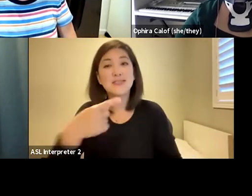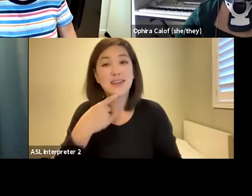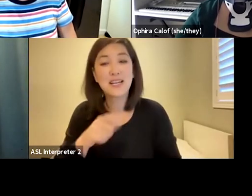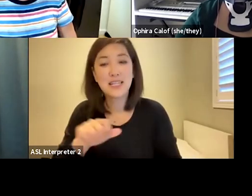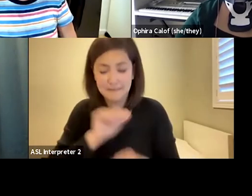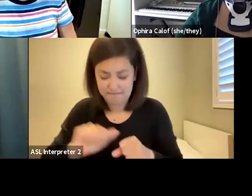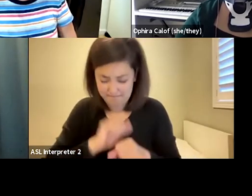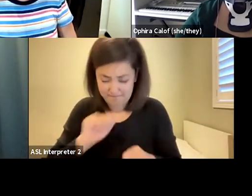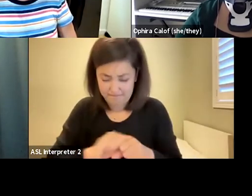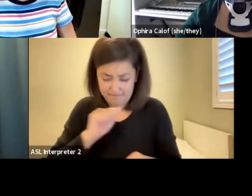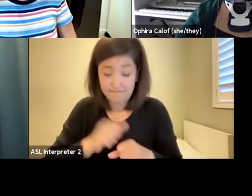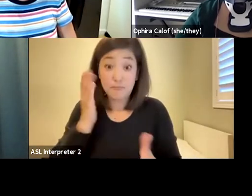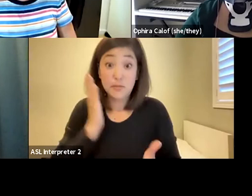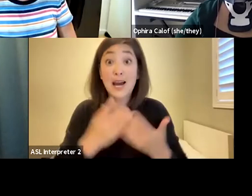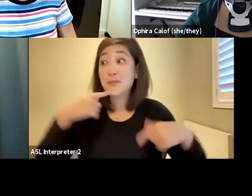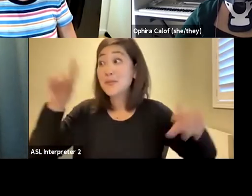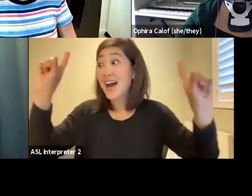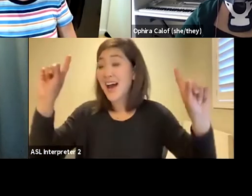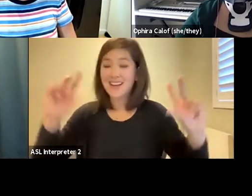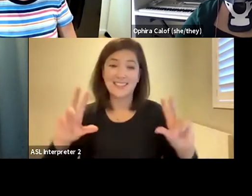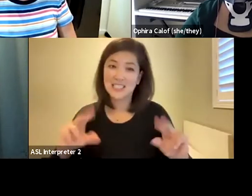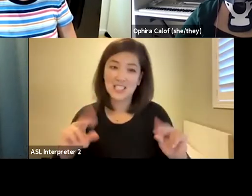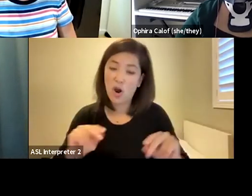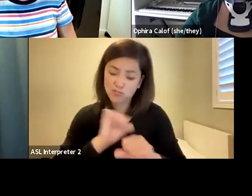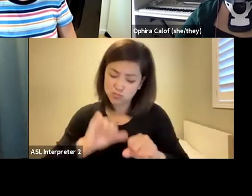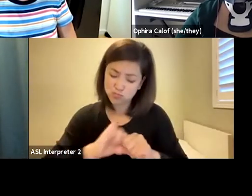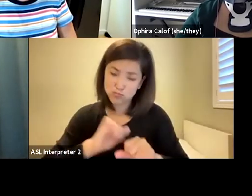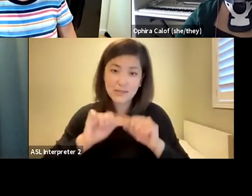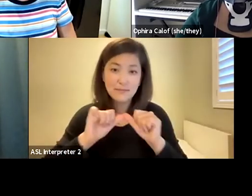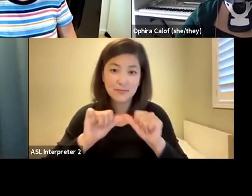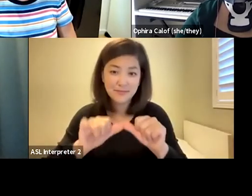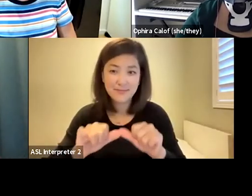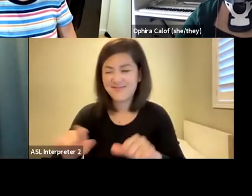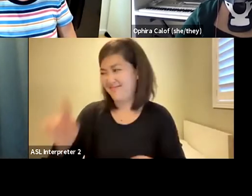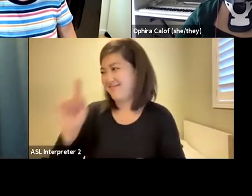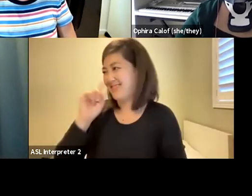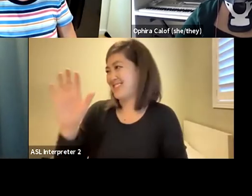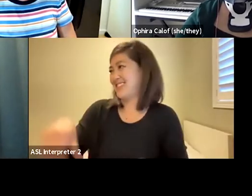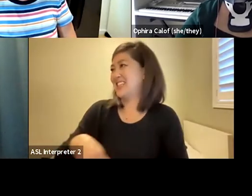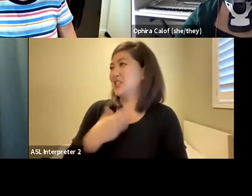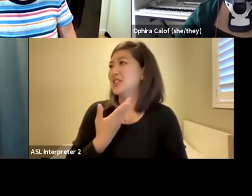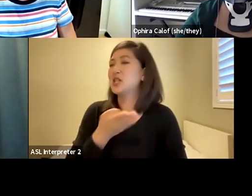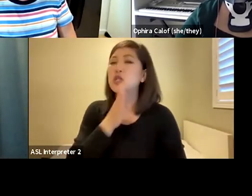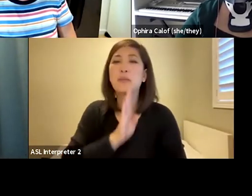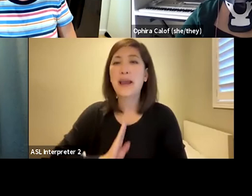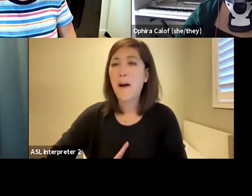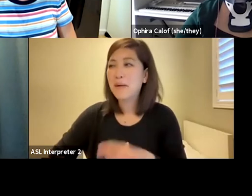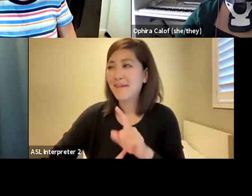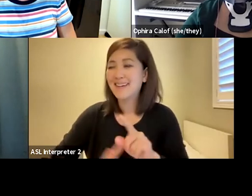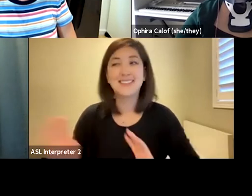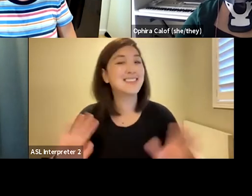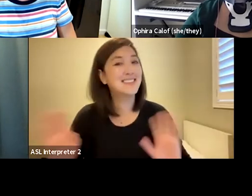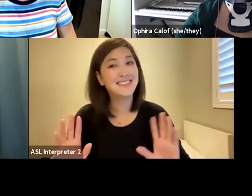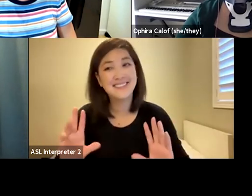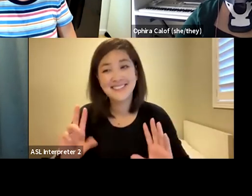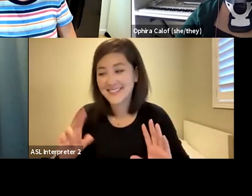when you're established. And that's something at the time, I didn't think she was telling the truth. I thought she was being humble. But no, that's absolutely